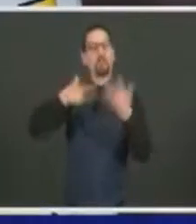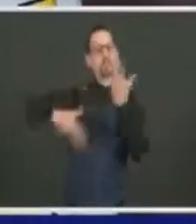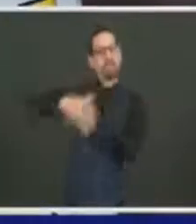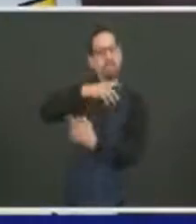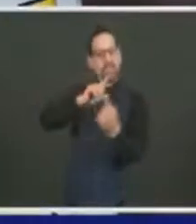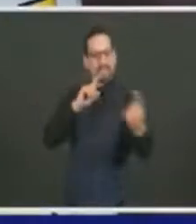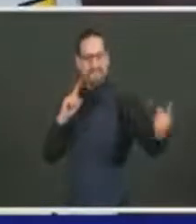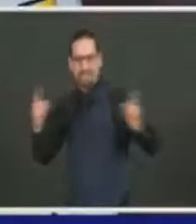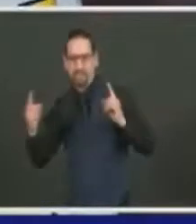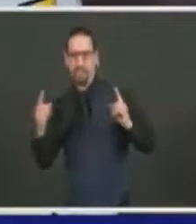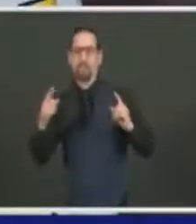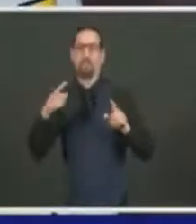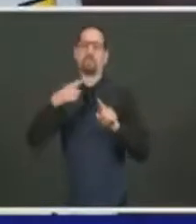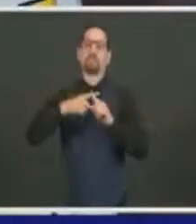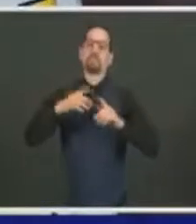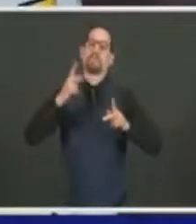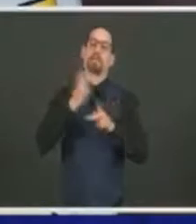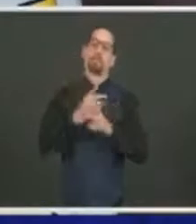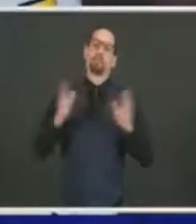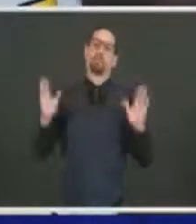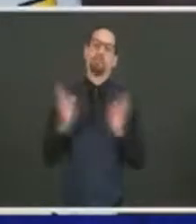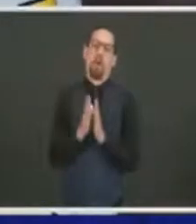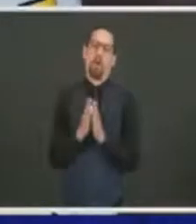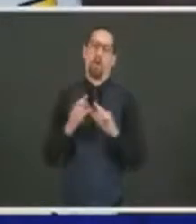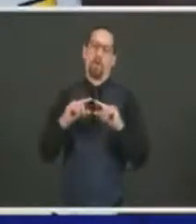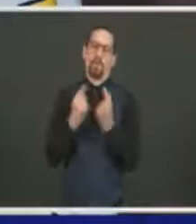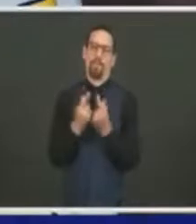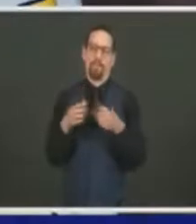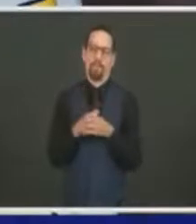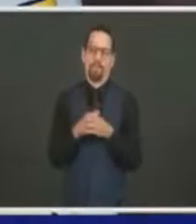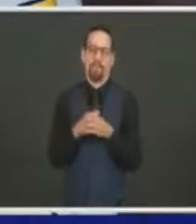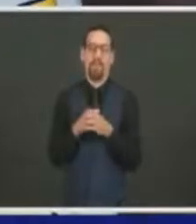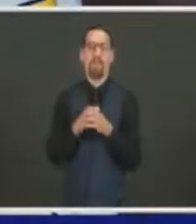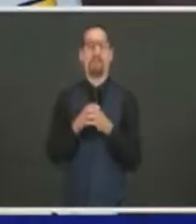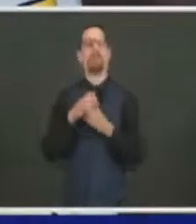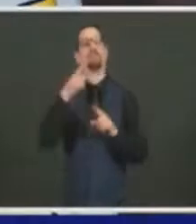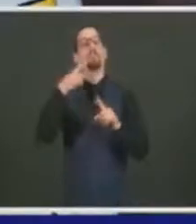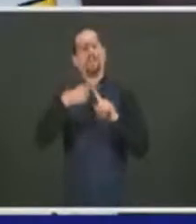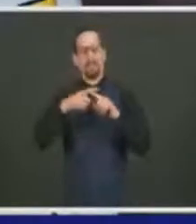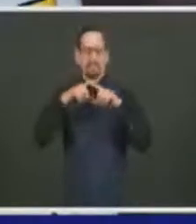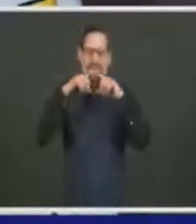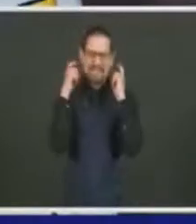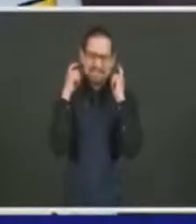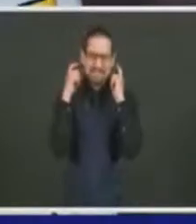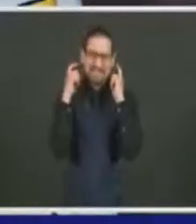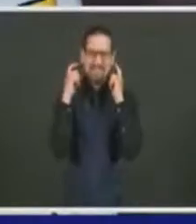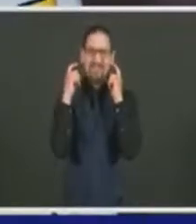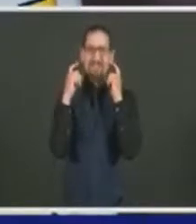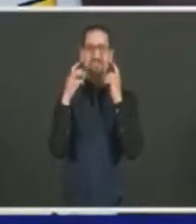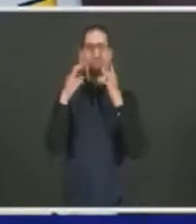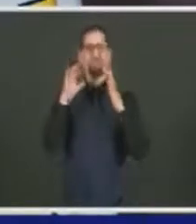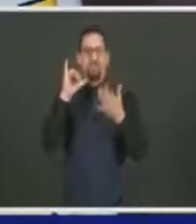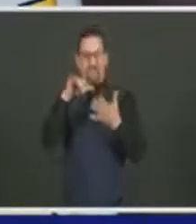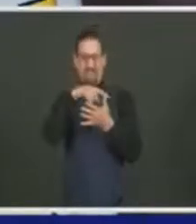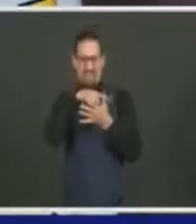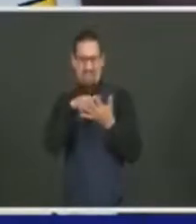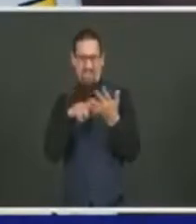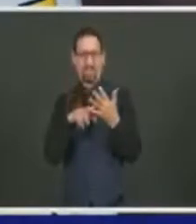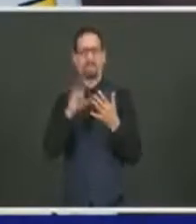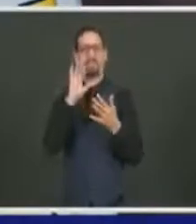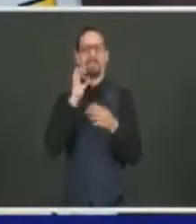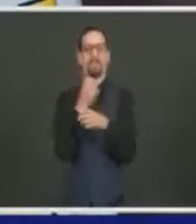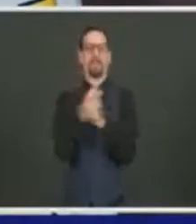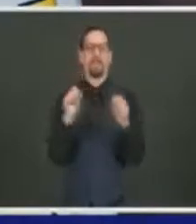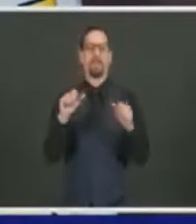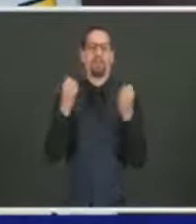mask. It will absolutely save lives, and you'd rather contribute to saving lives than an outbreak. By the